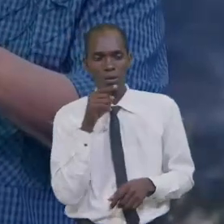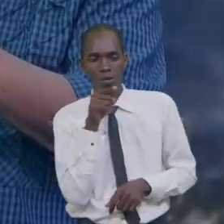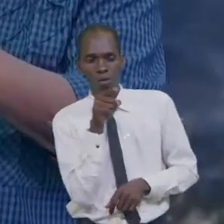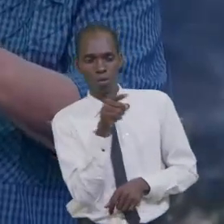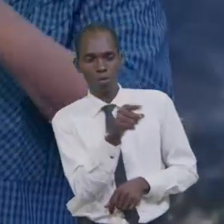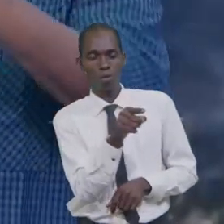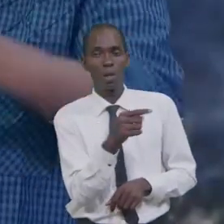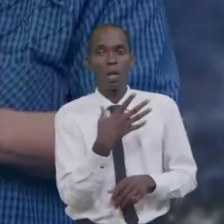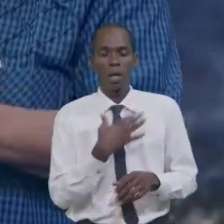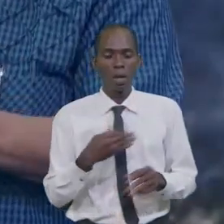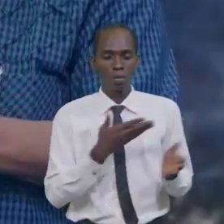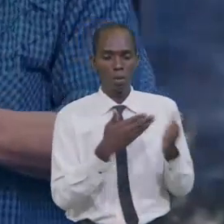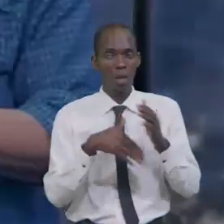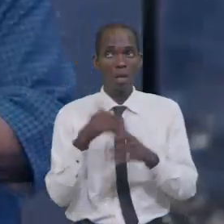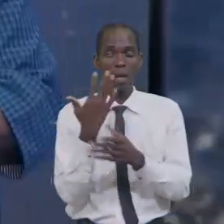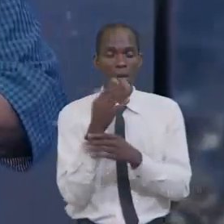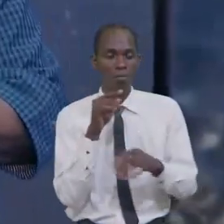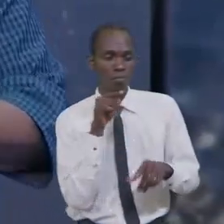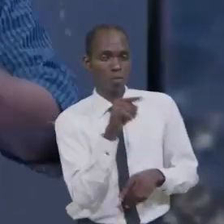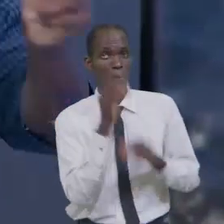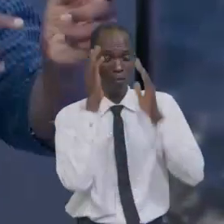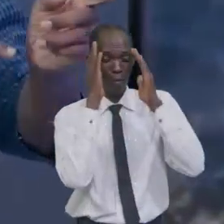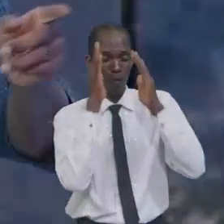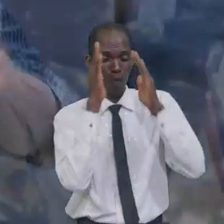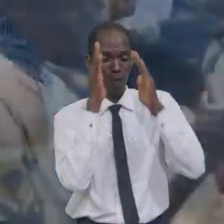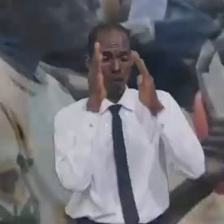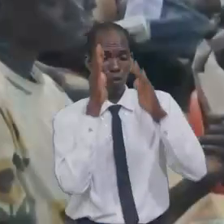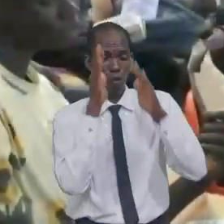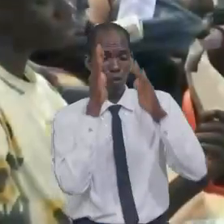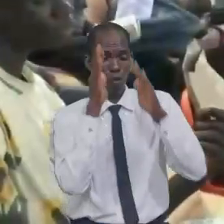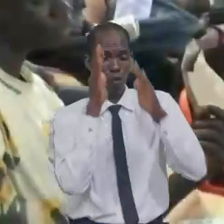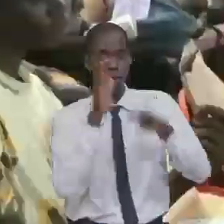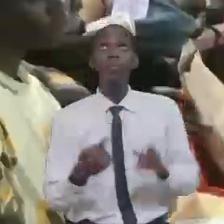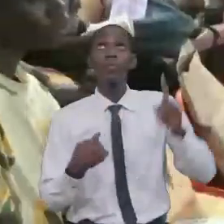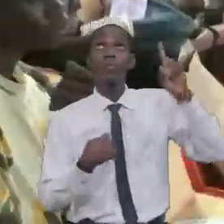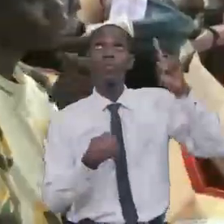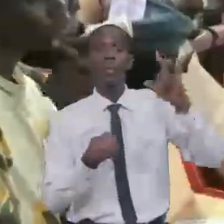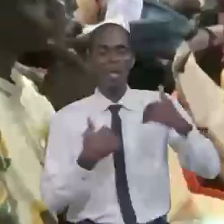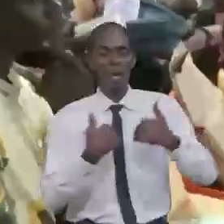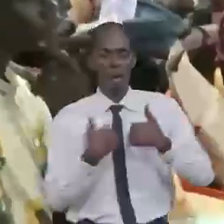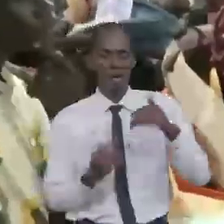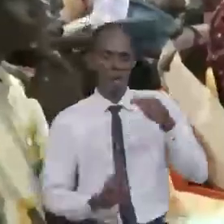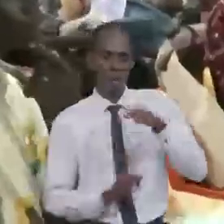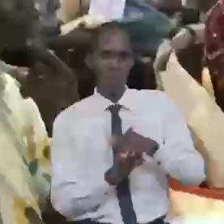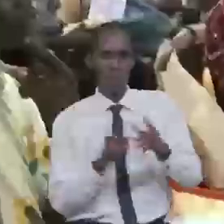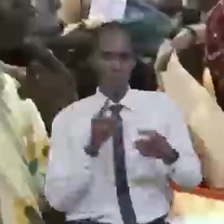at him, he focused on him and said, I have appeared unto thee.